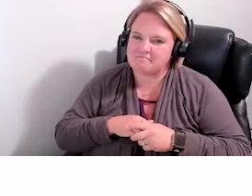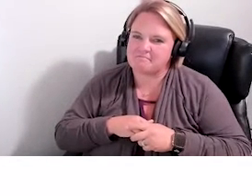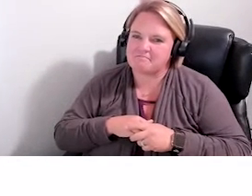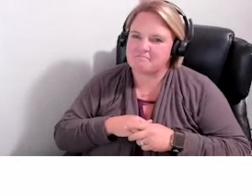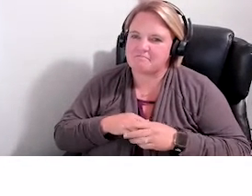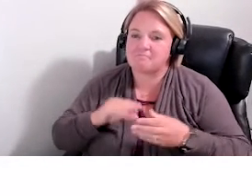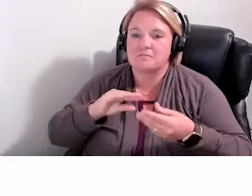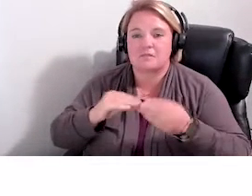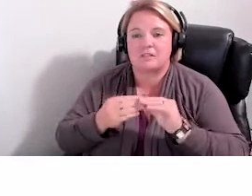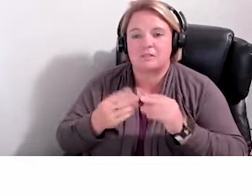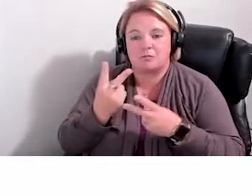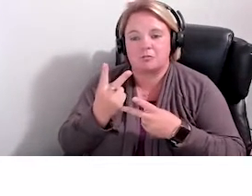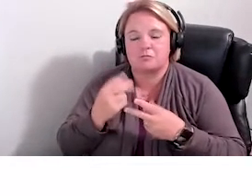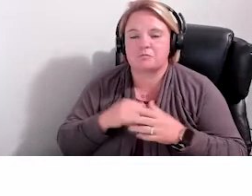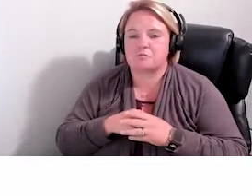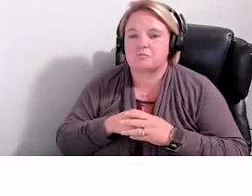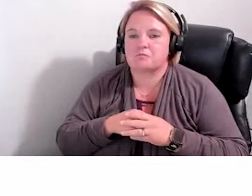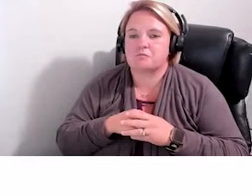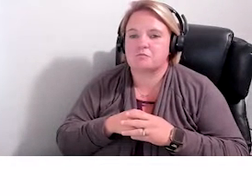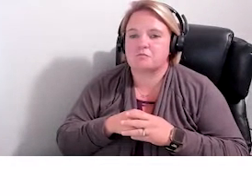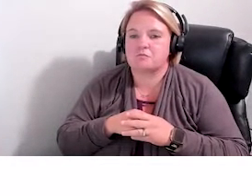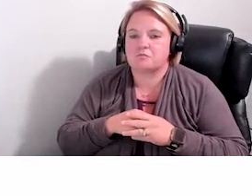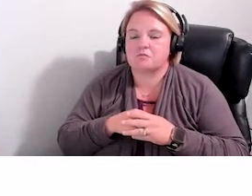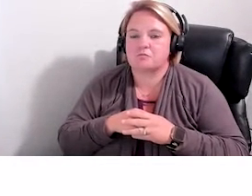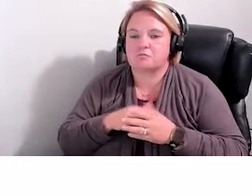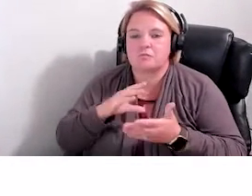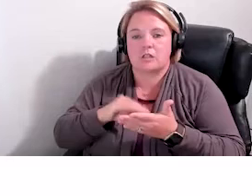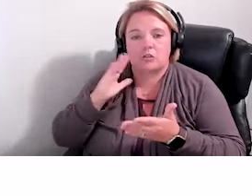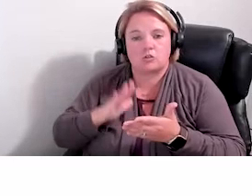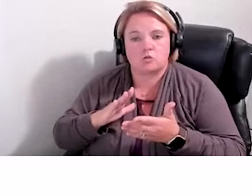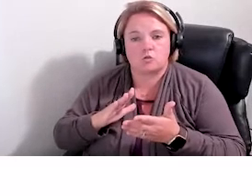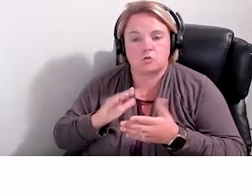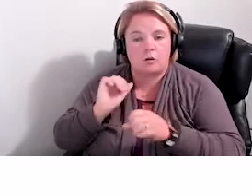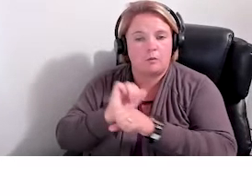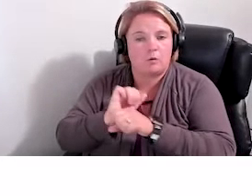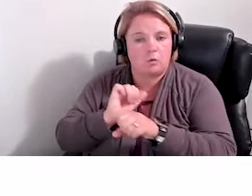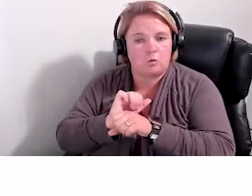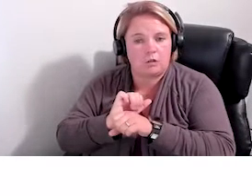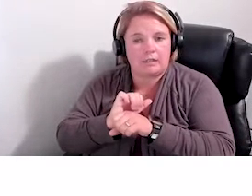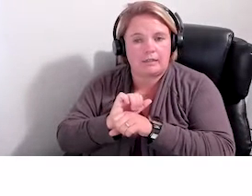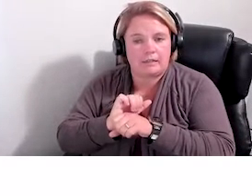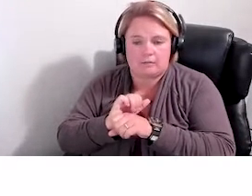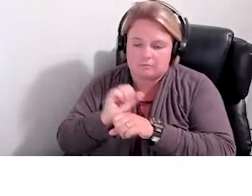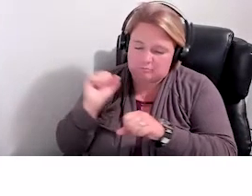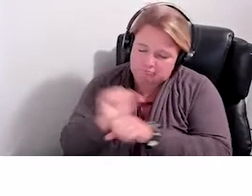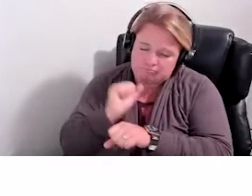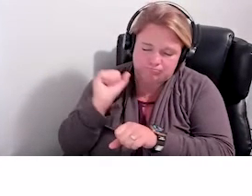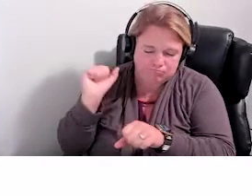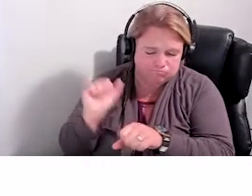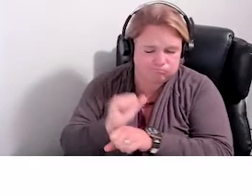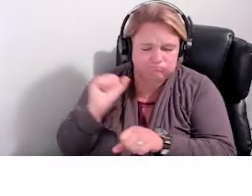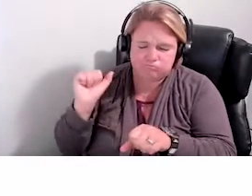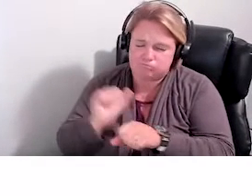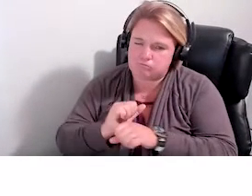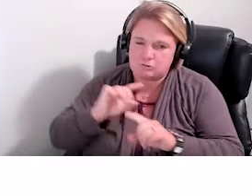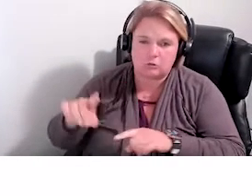Story number 2 has to do with a student who has been working her butt off to get into one of the allied